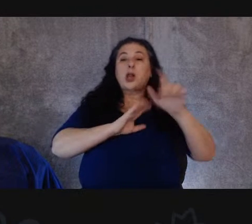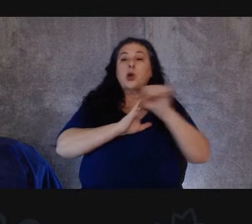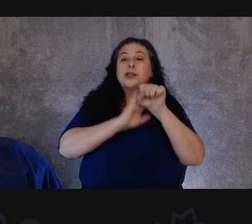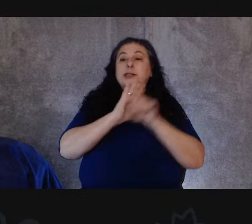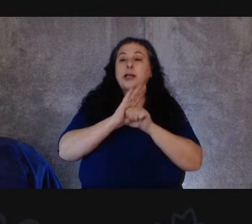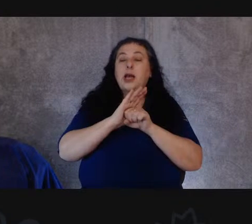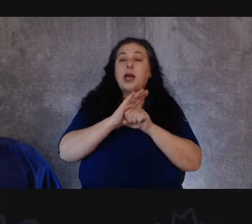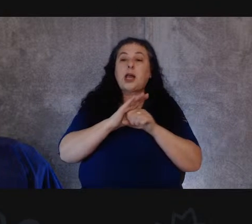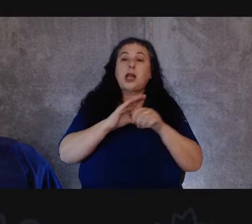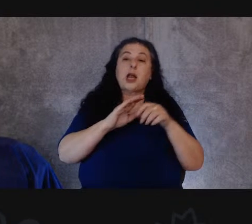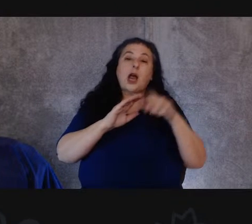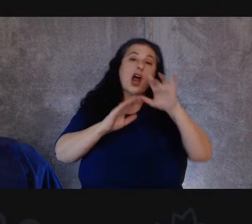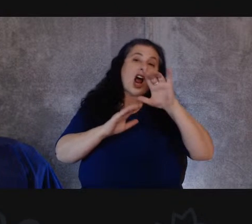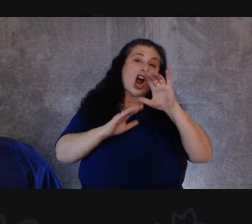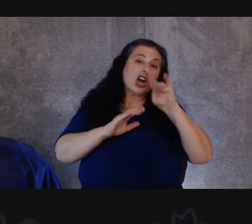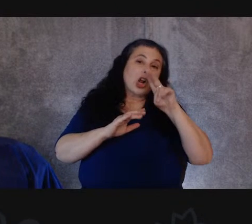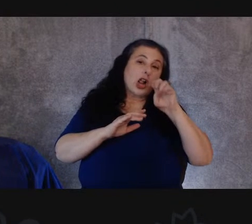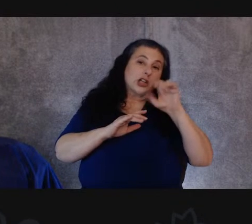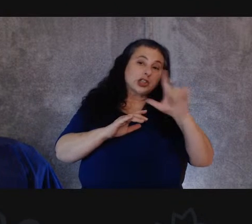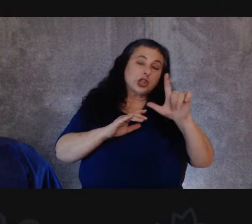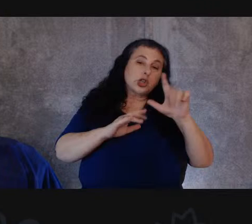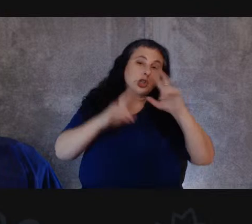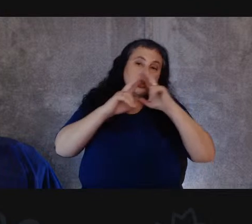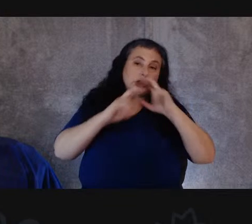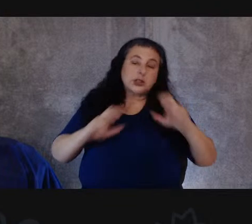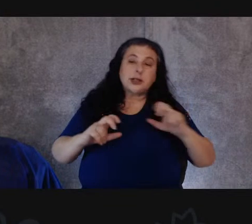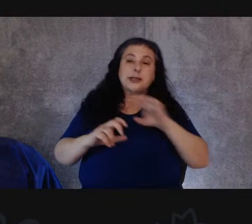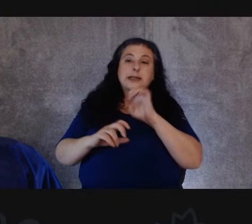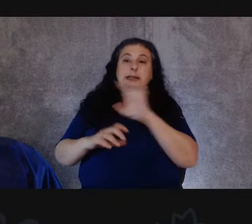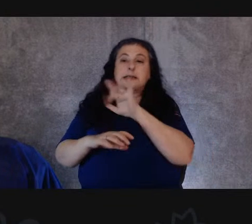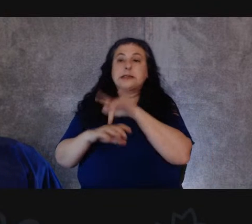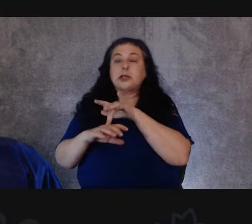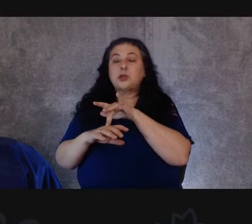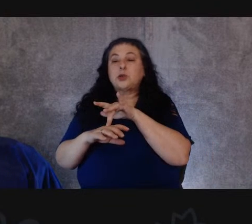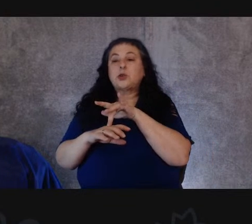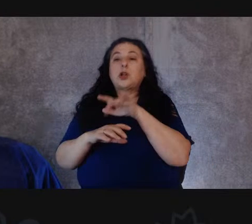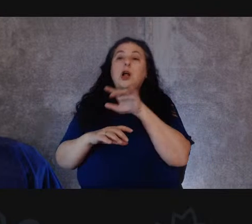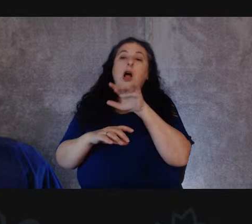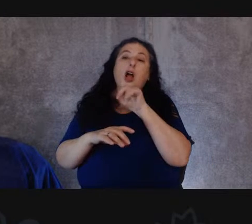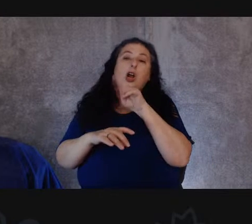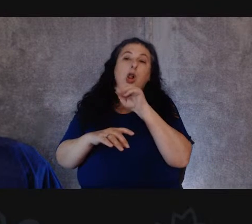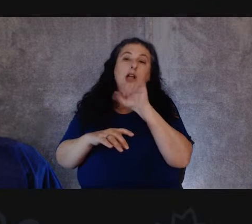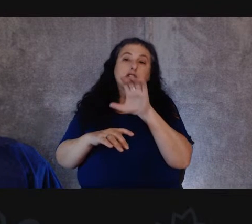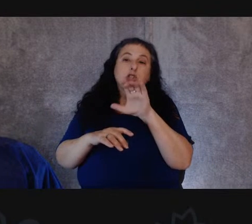Survey and the East Central Illinois Archaeological Society. There will be